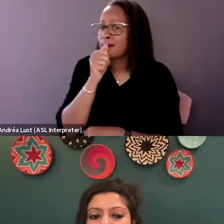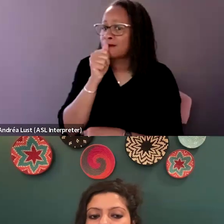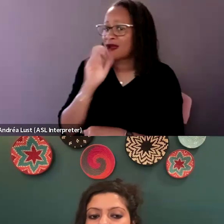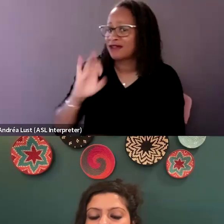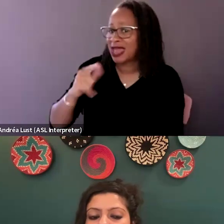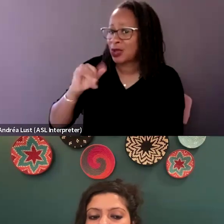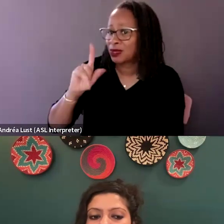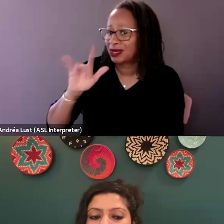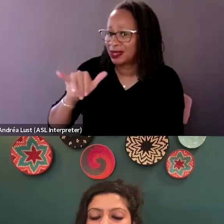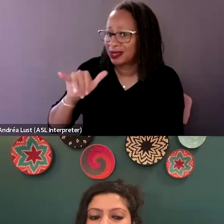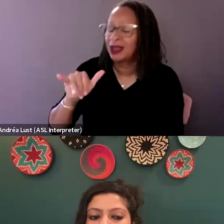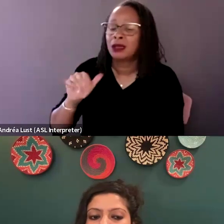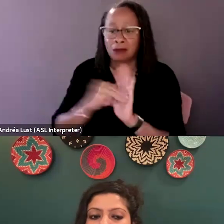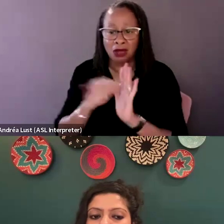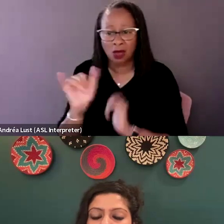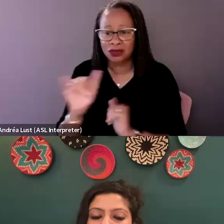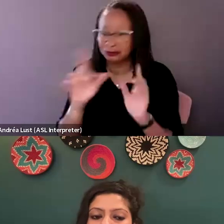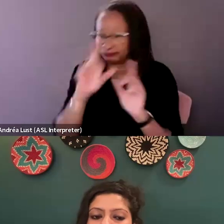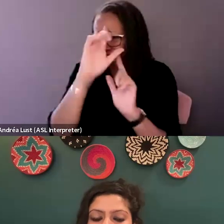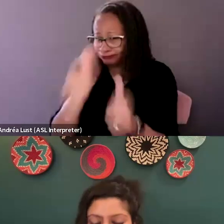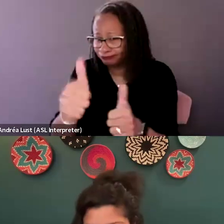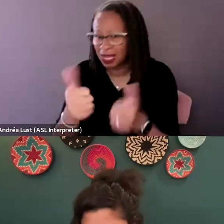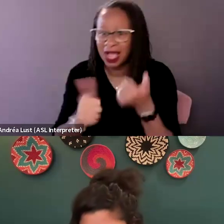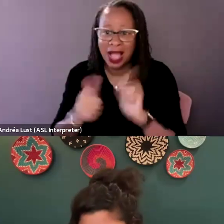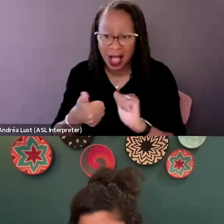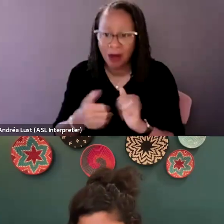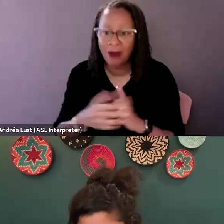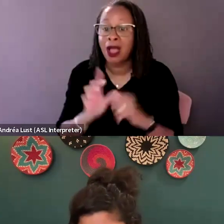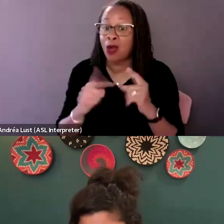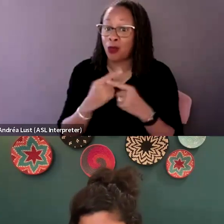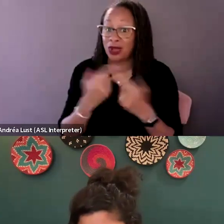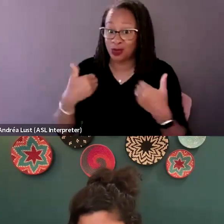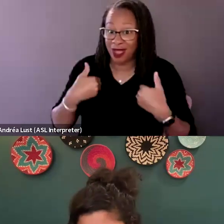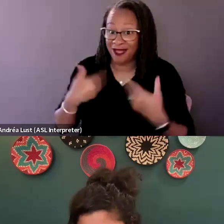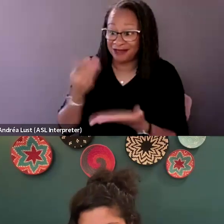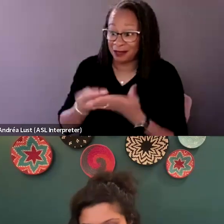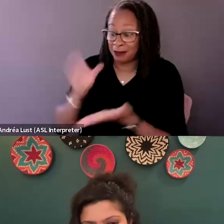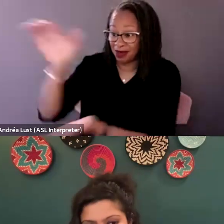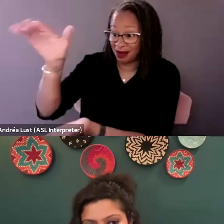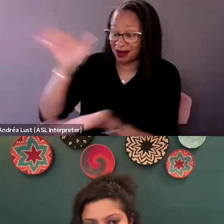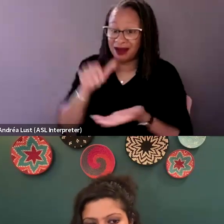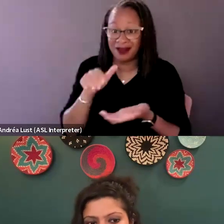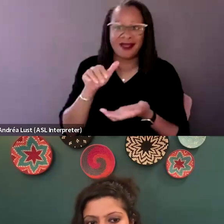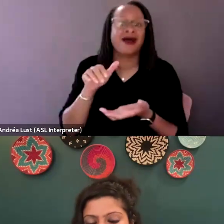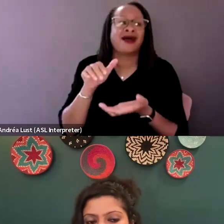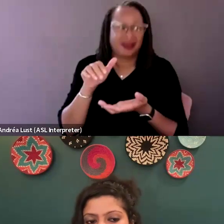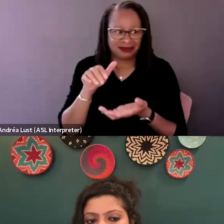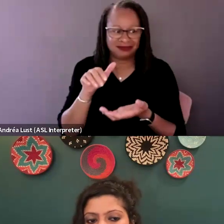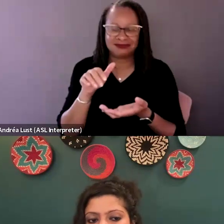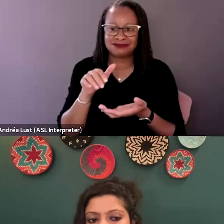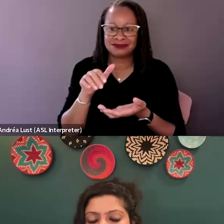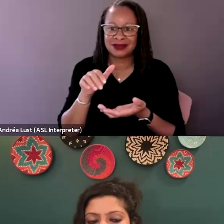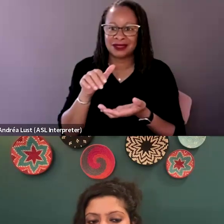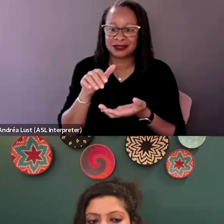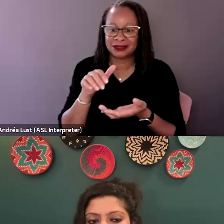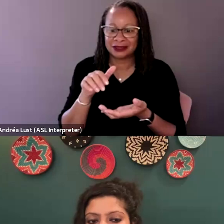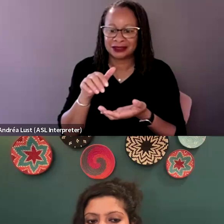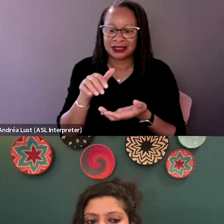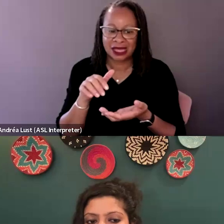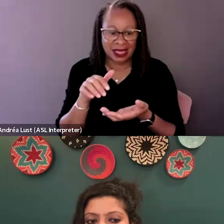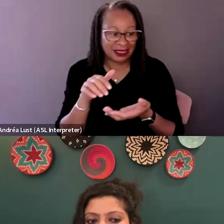doc world, So it started by building that, or for like a kind of a narrative spine that almost makes people feel like, is it fiction, or